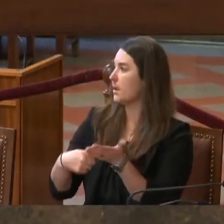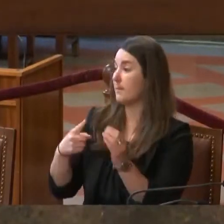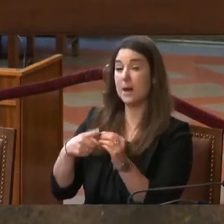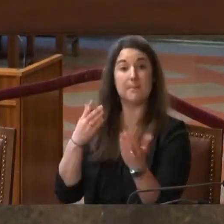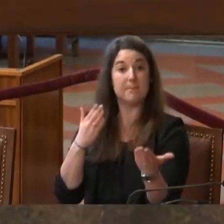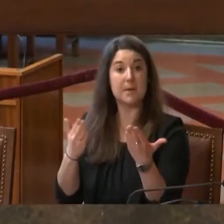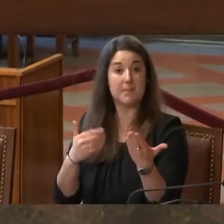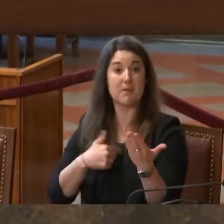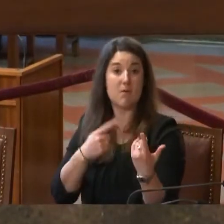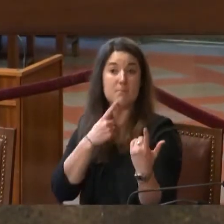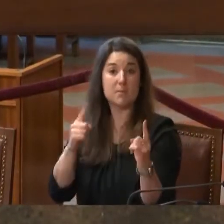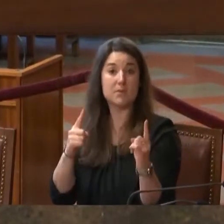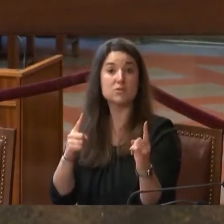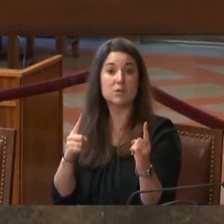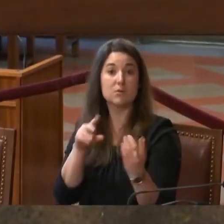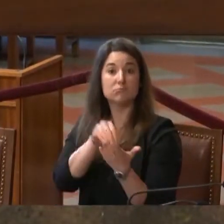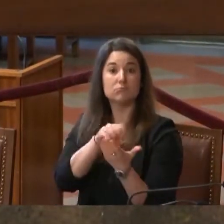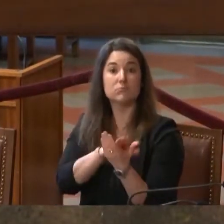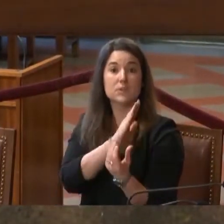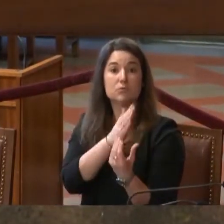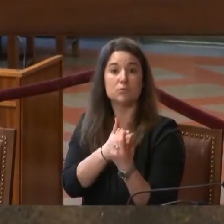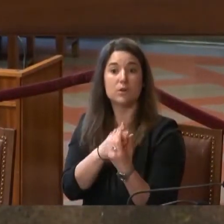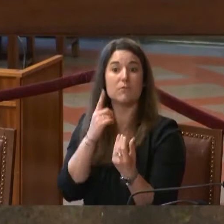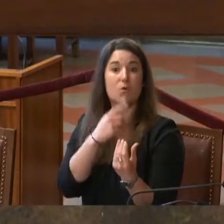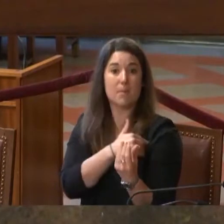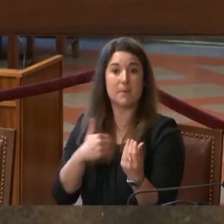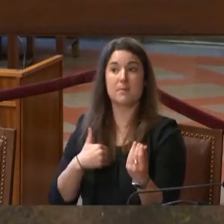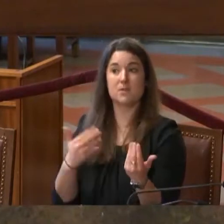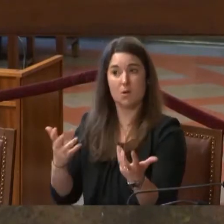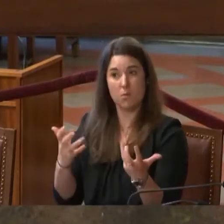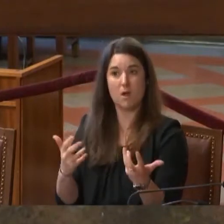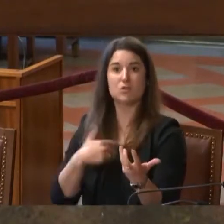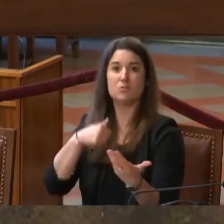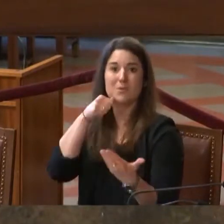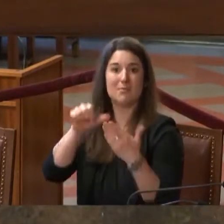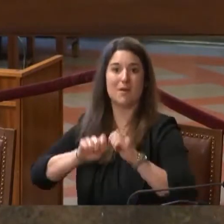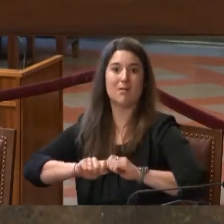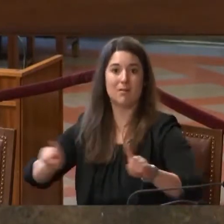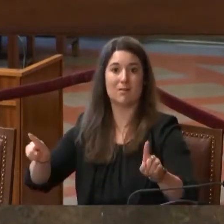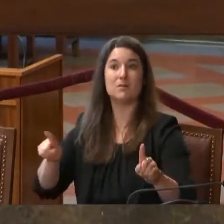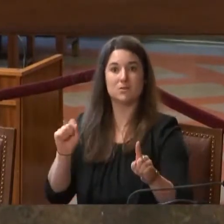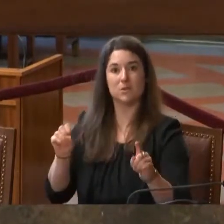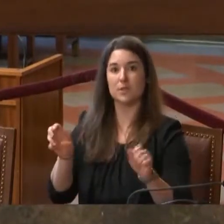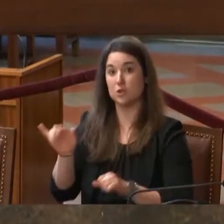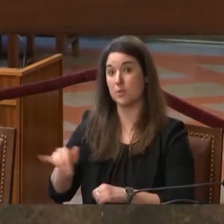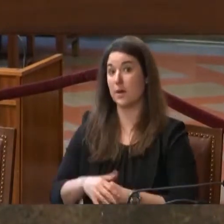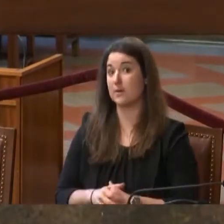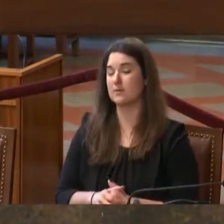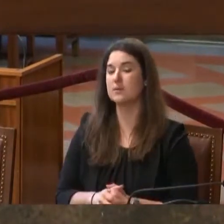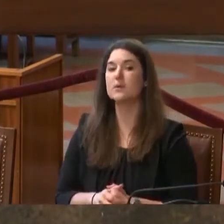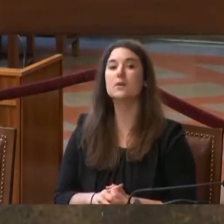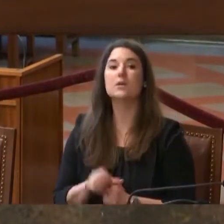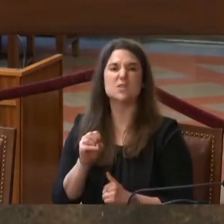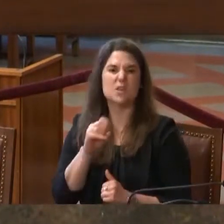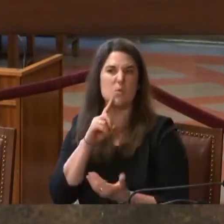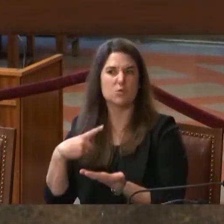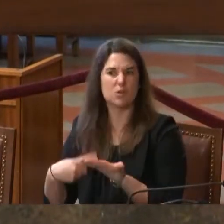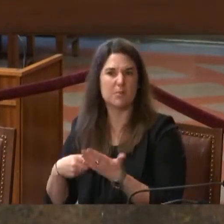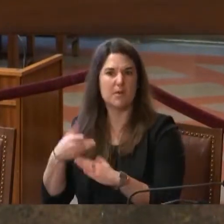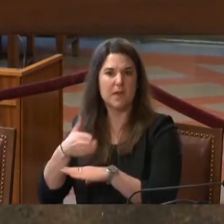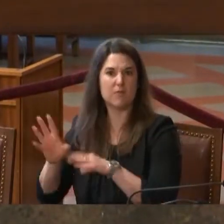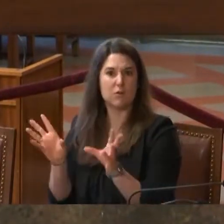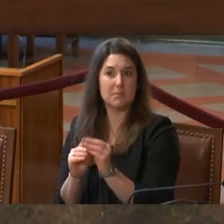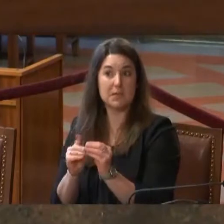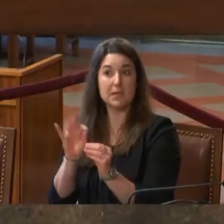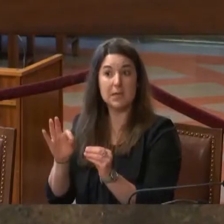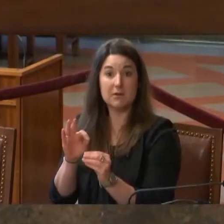having proclamations read into the record for members that want to have them and mailed to people, so we can do that. So we'll talk about that after the meeting, in